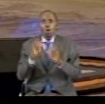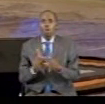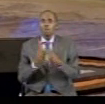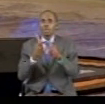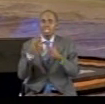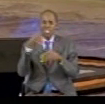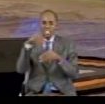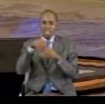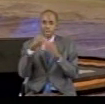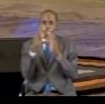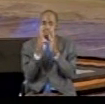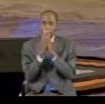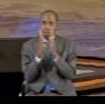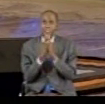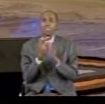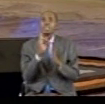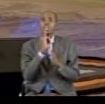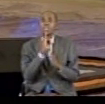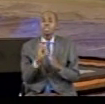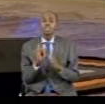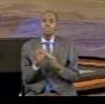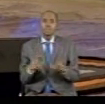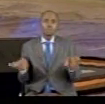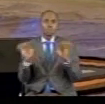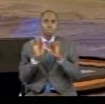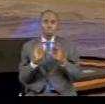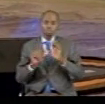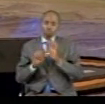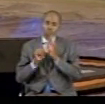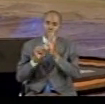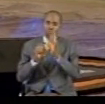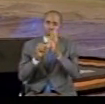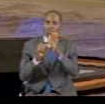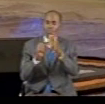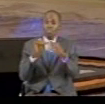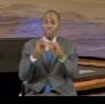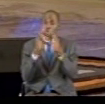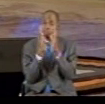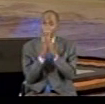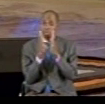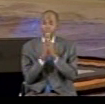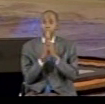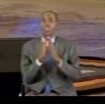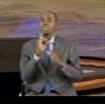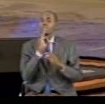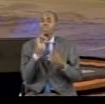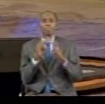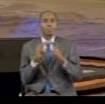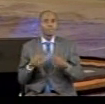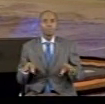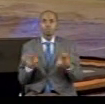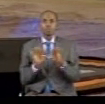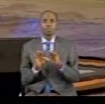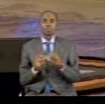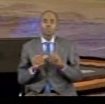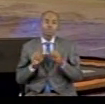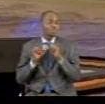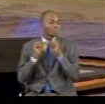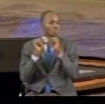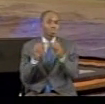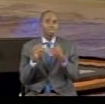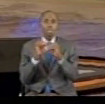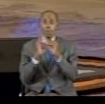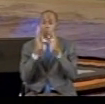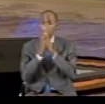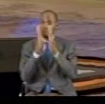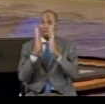is important. Constancy in prayer is important. Continuity in